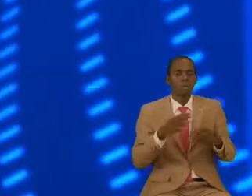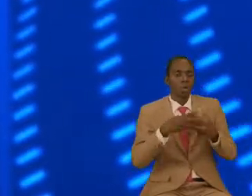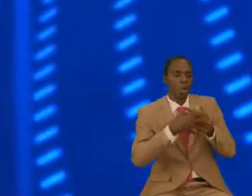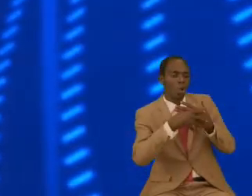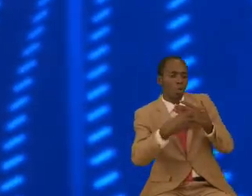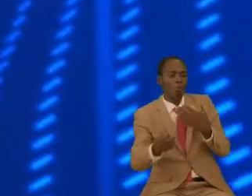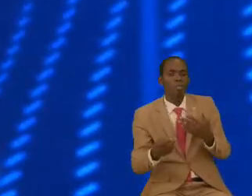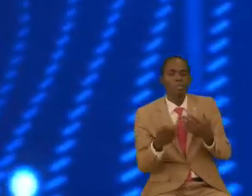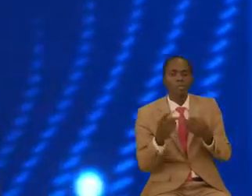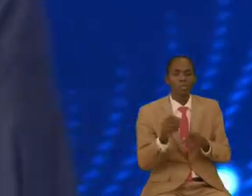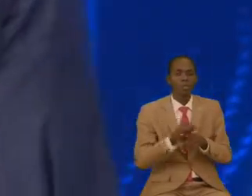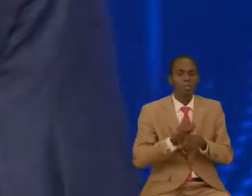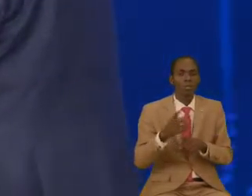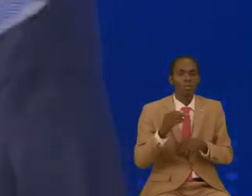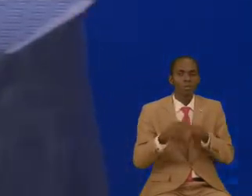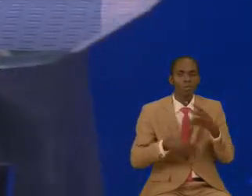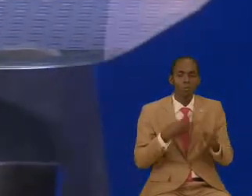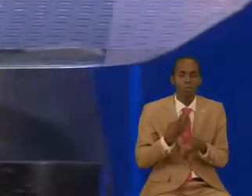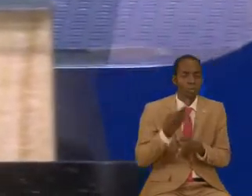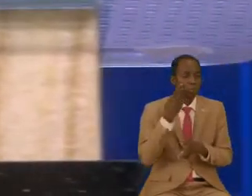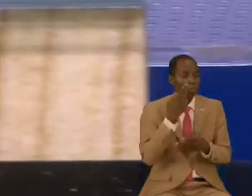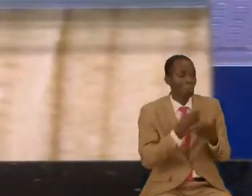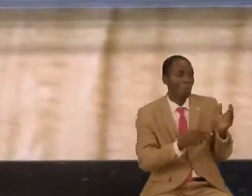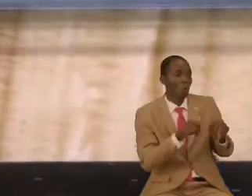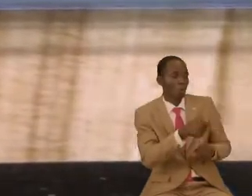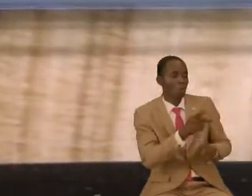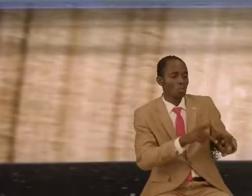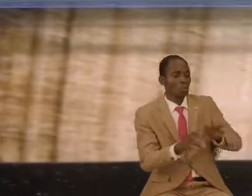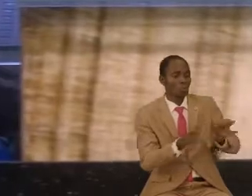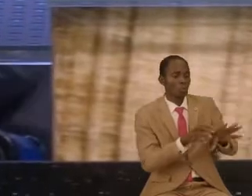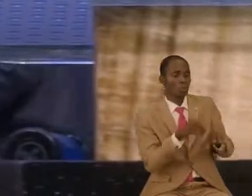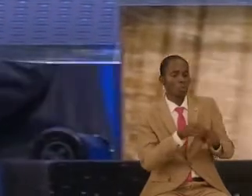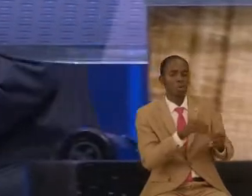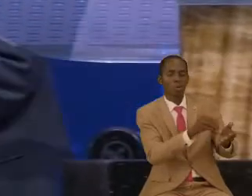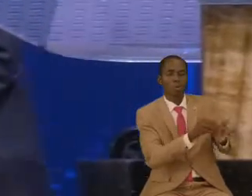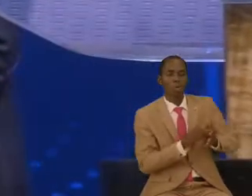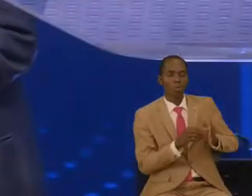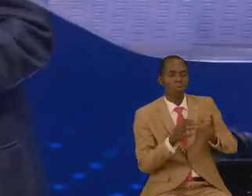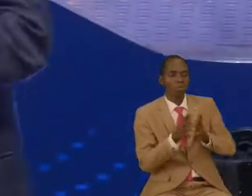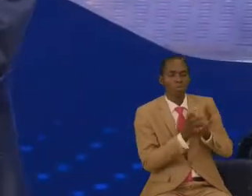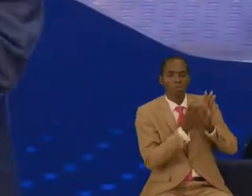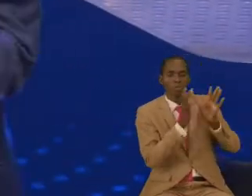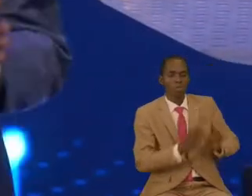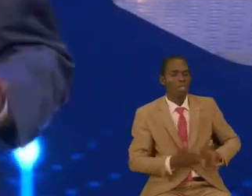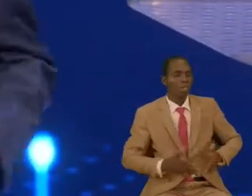the other people, this is what they do in their unconverted state, in their old